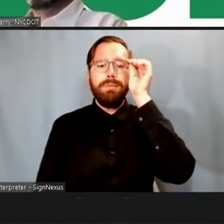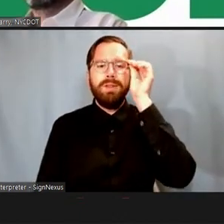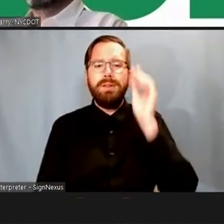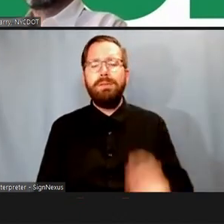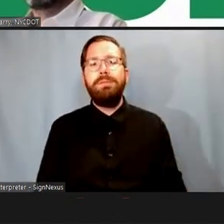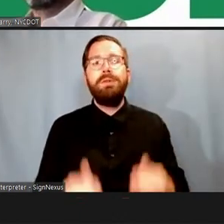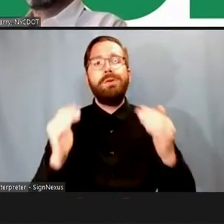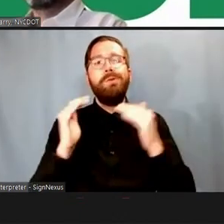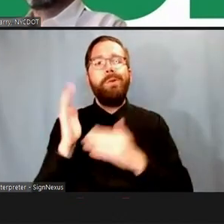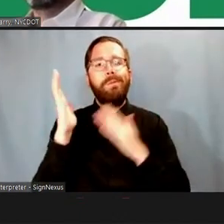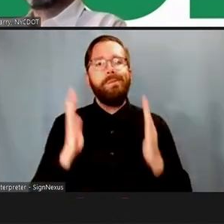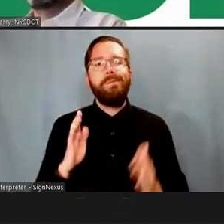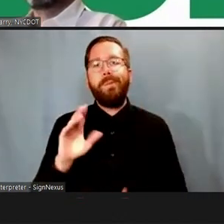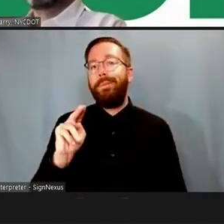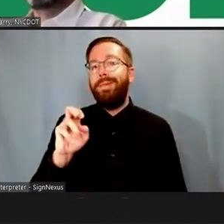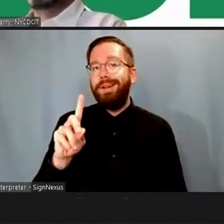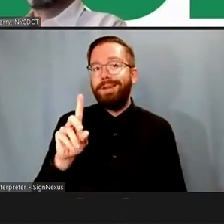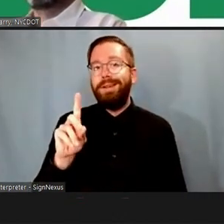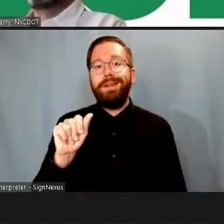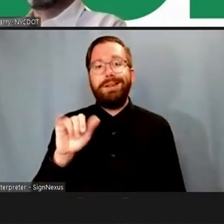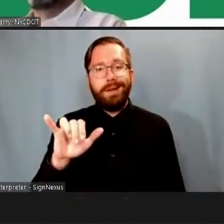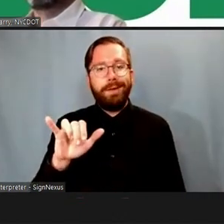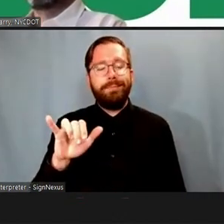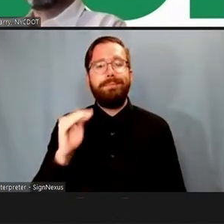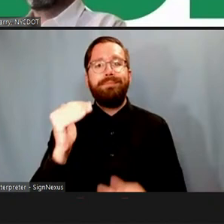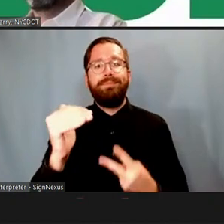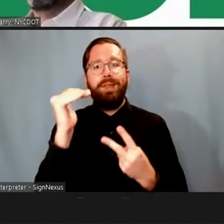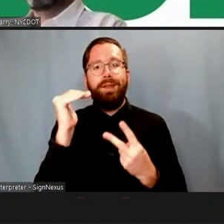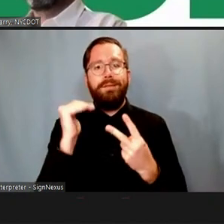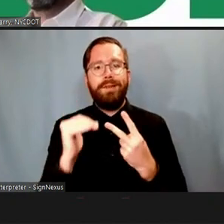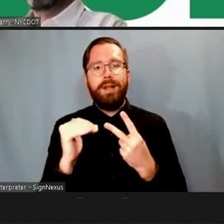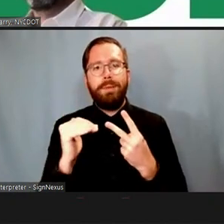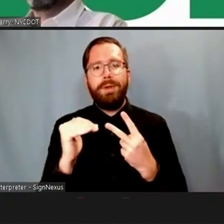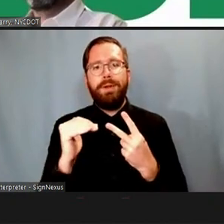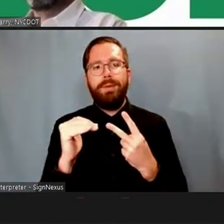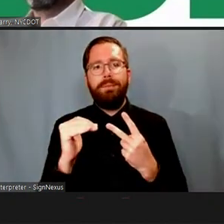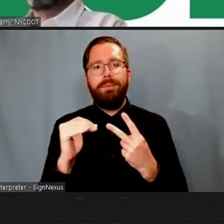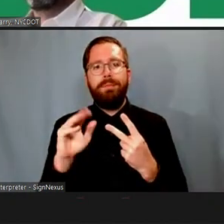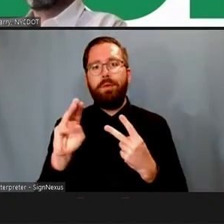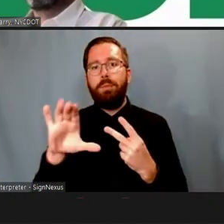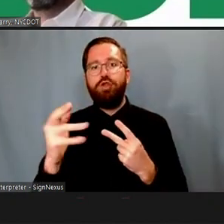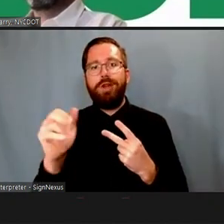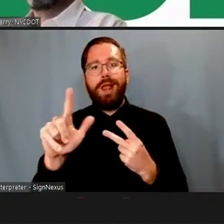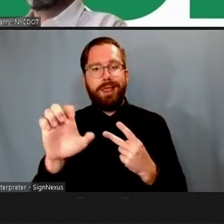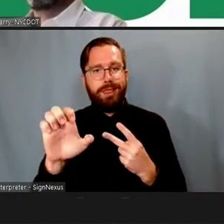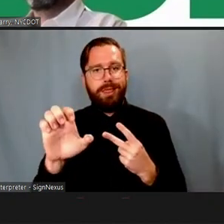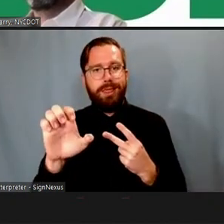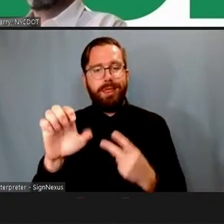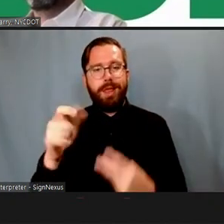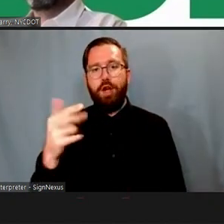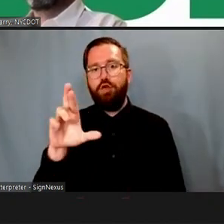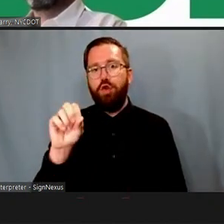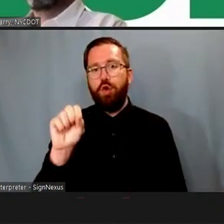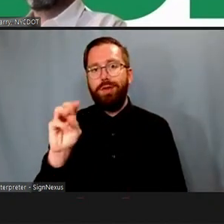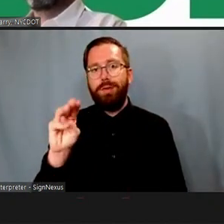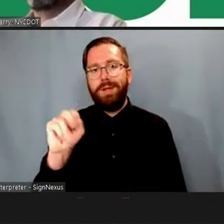the next speaker is ned day followed by michelle grossman